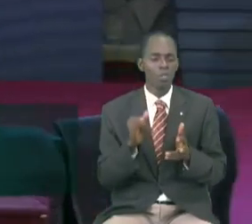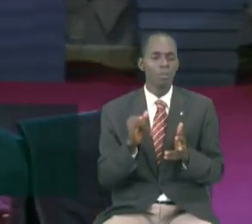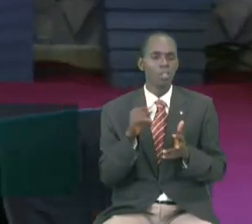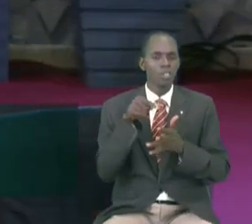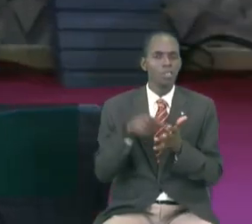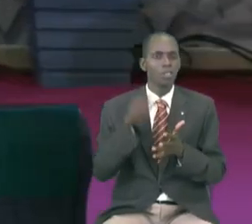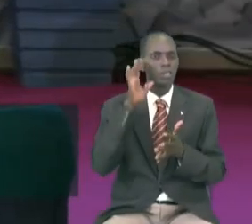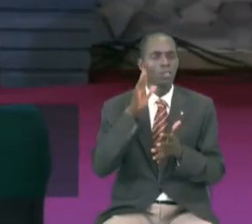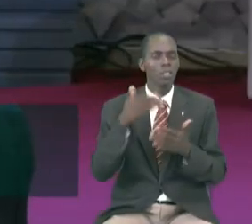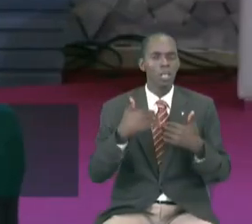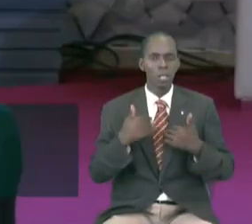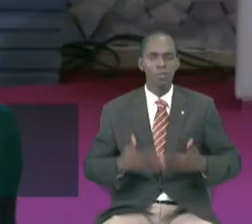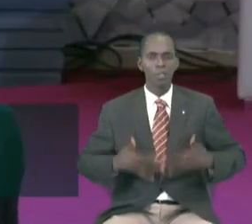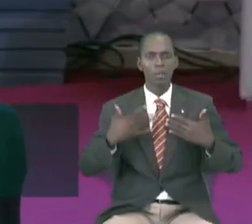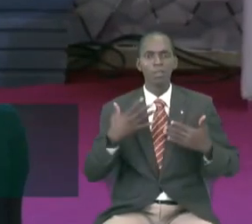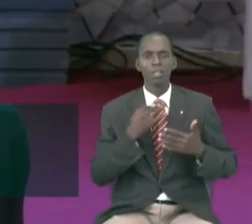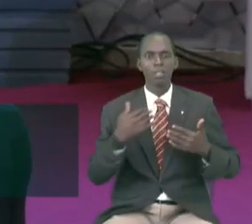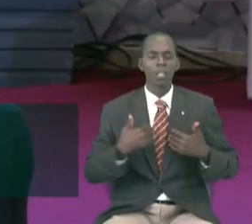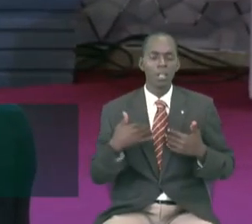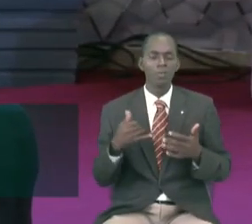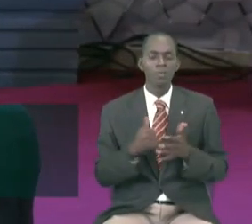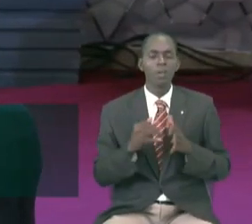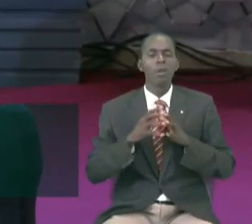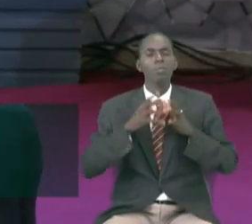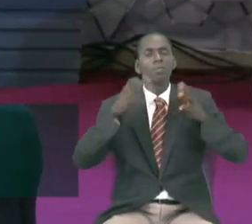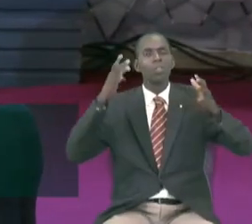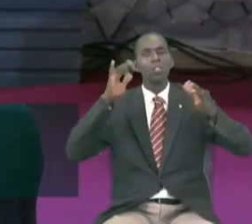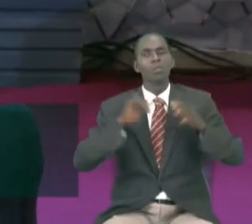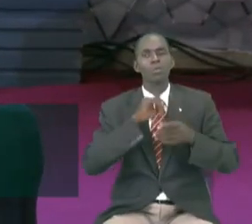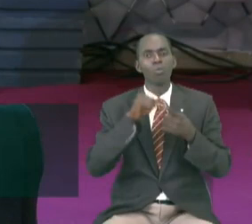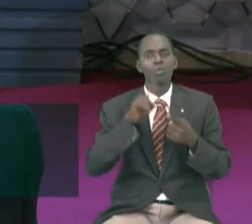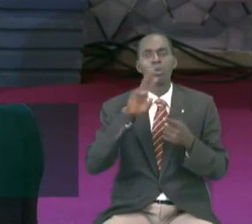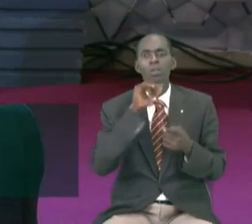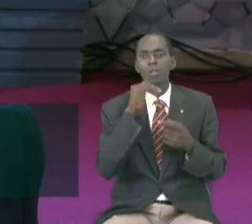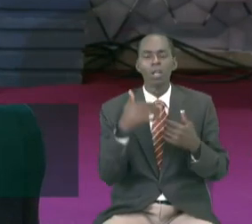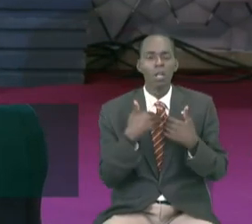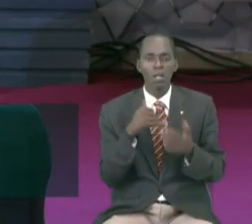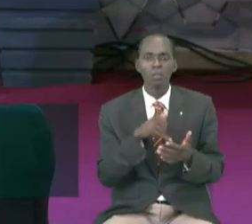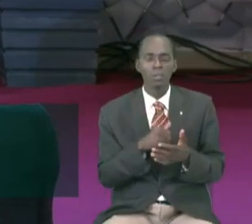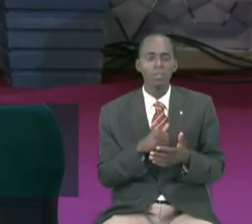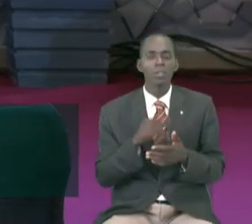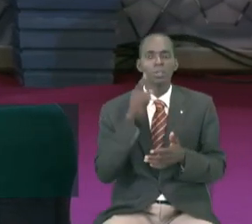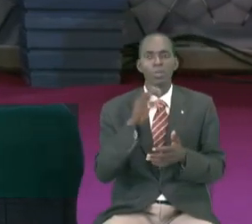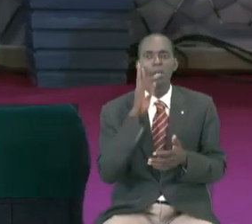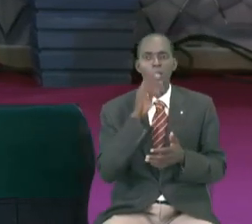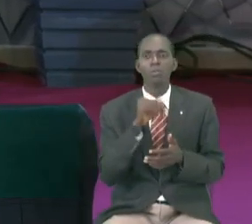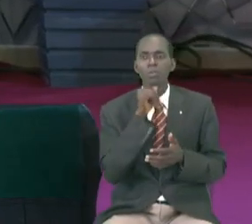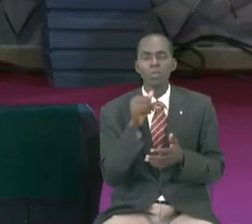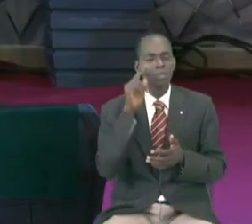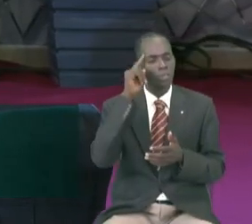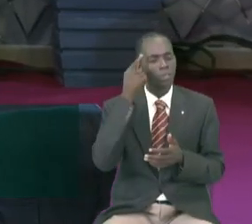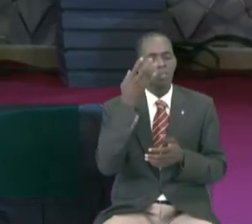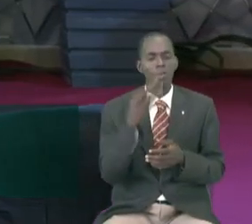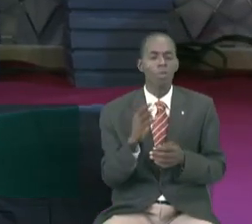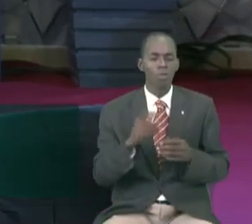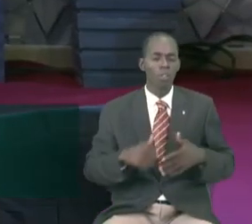of life. They are not thinking of abundant life. When they are angry with a man, angry with a woman, they are not thinking of what